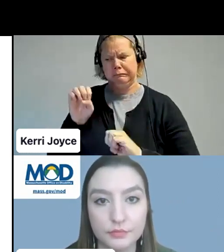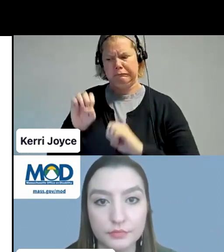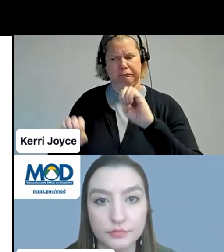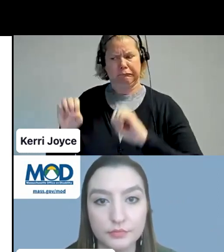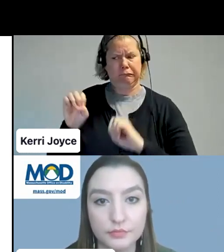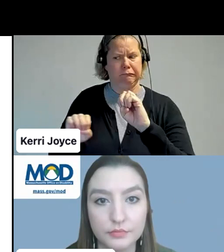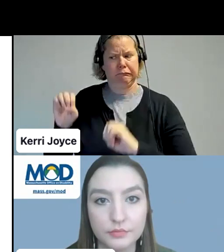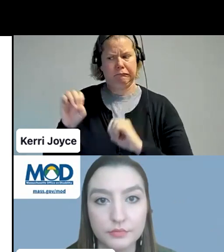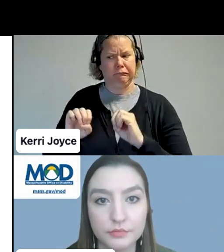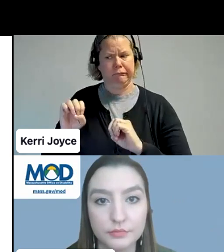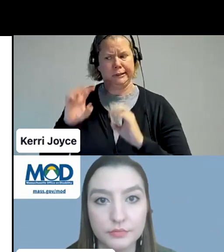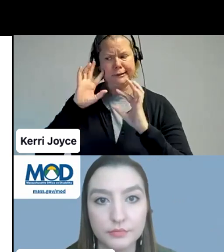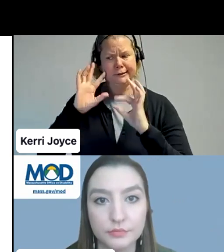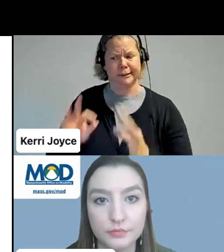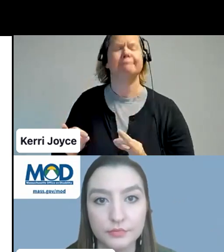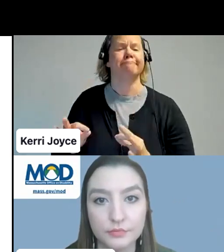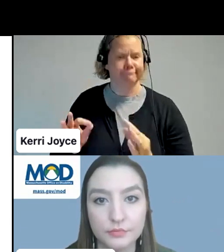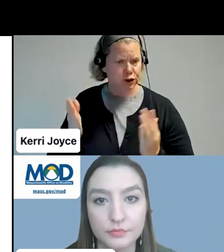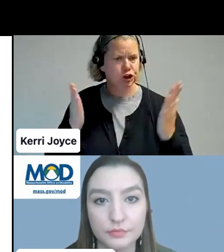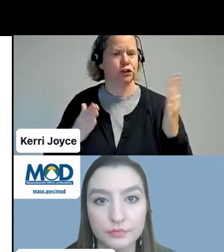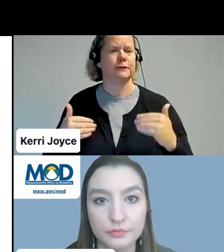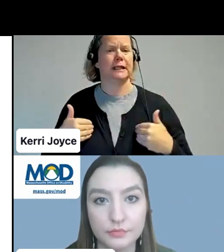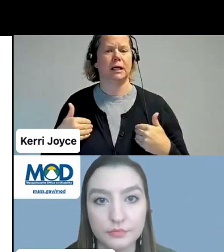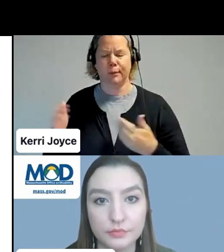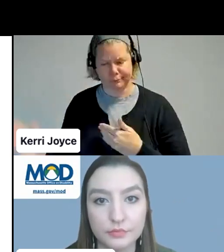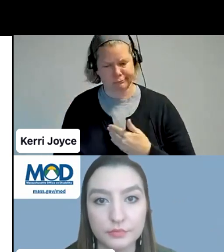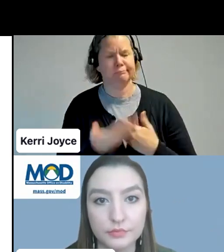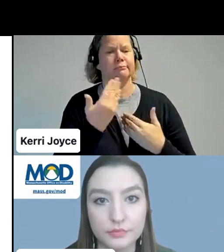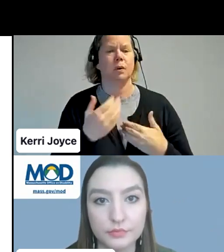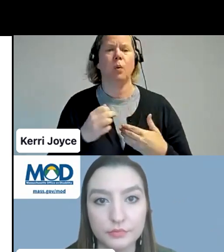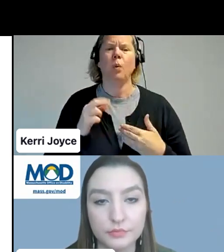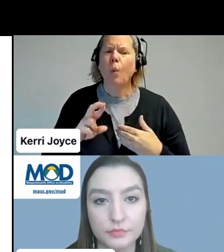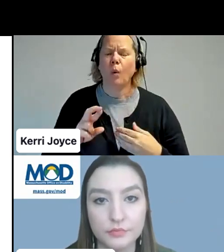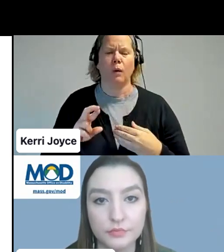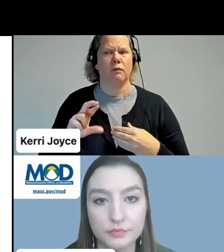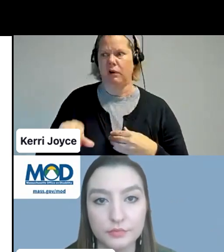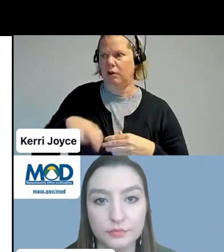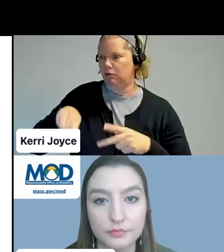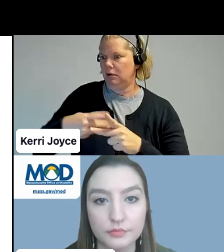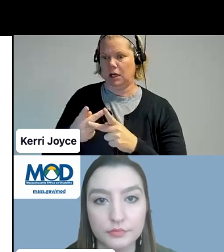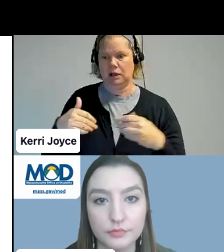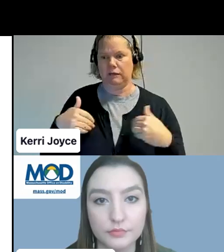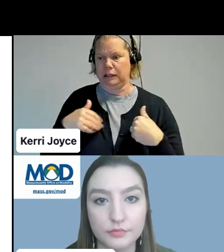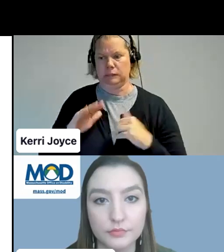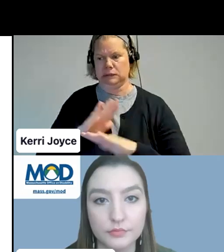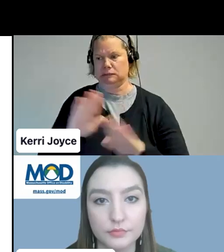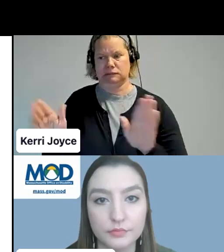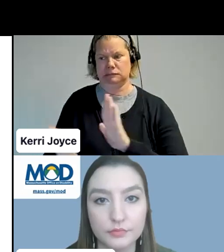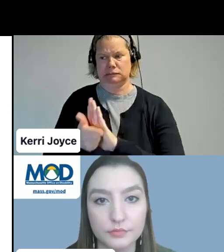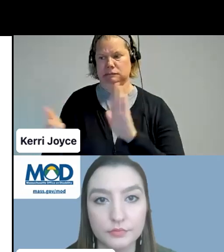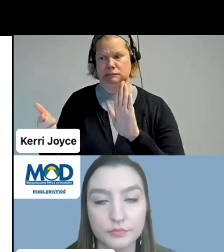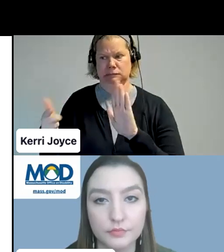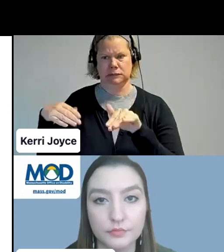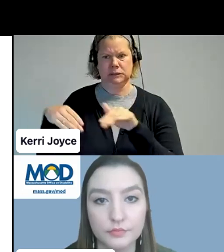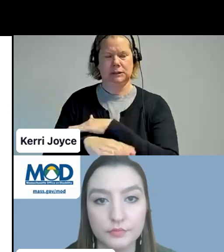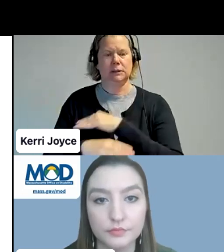it is a service animal and you need to allow it in, or it's another type of animal that you don't need to allow in? And